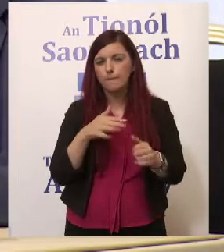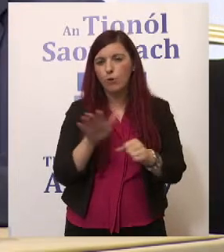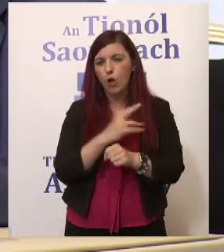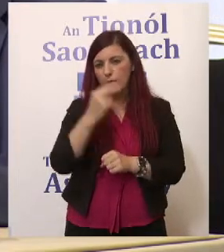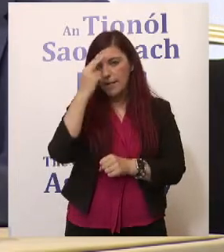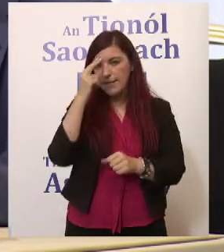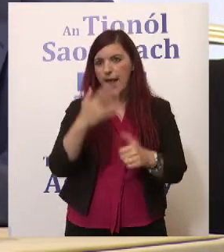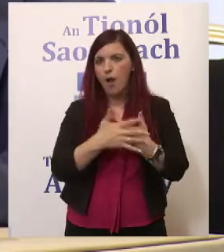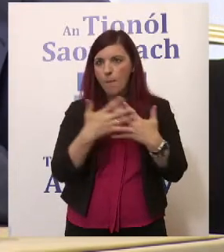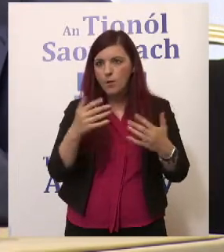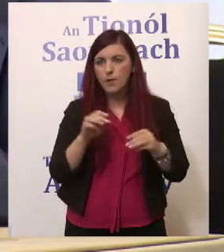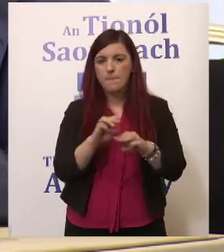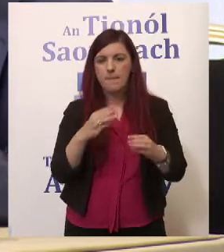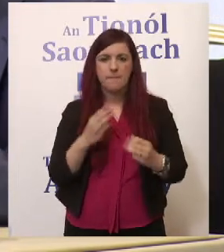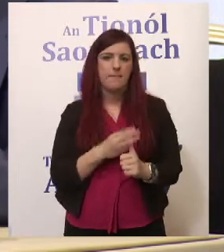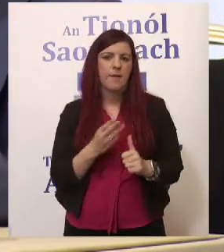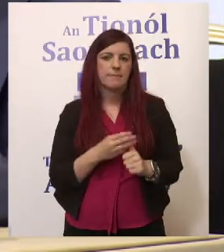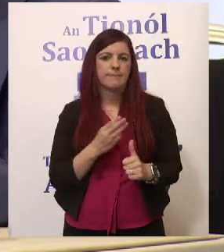people prepared